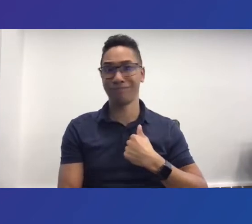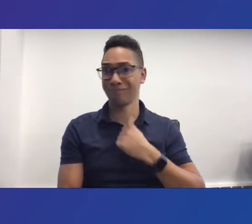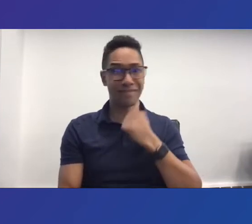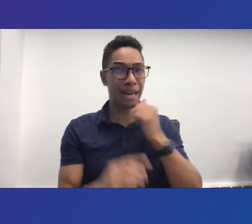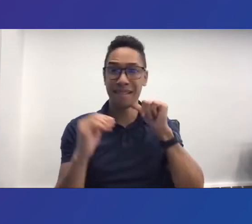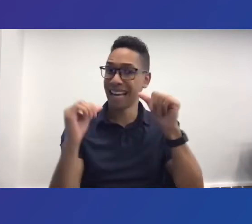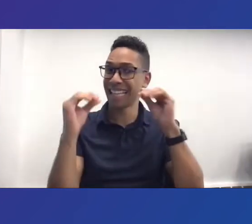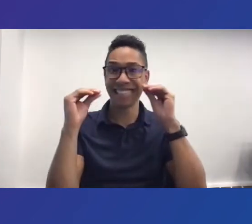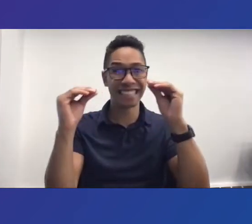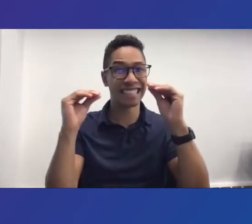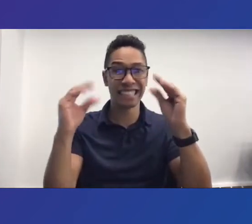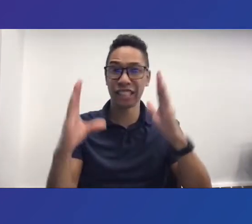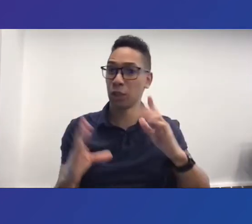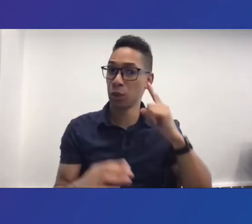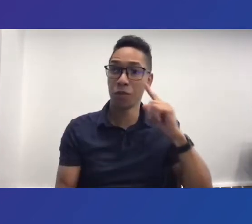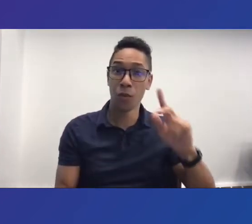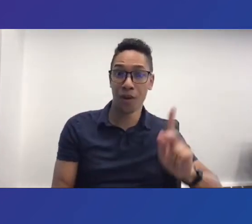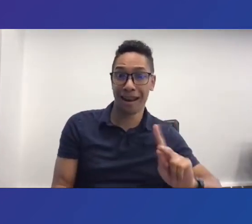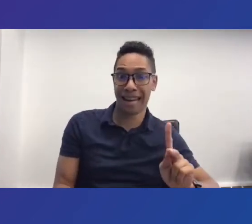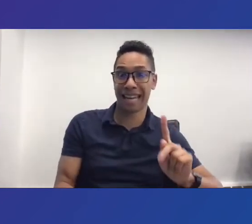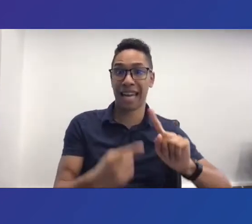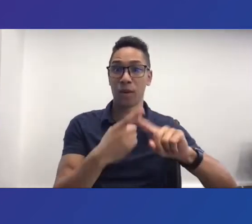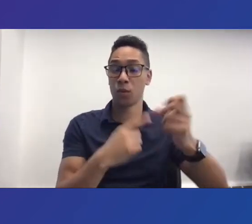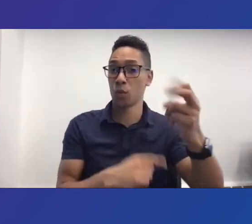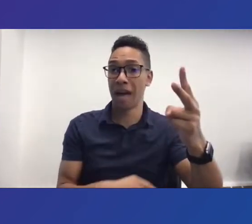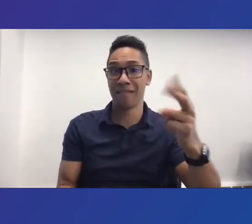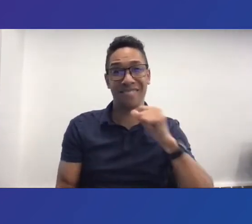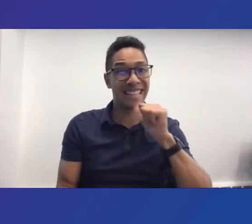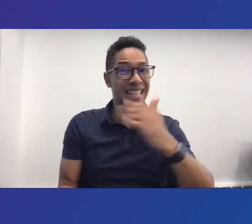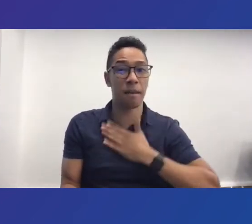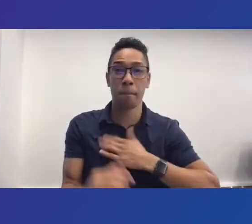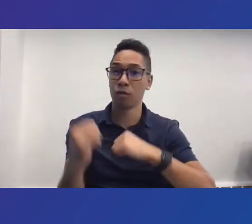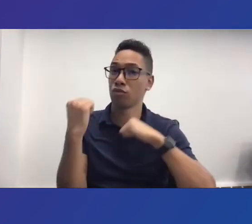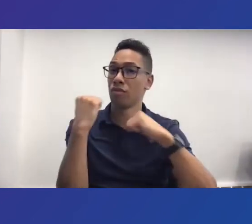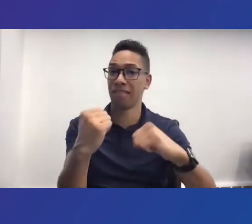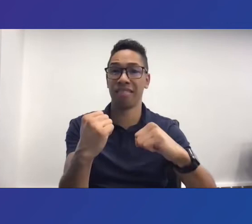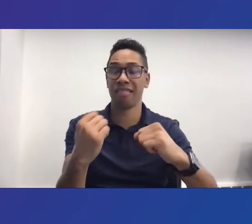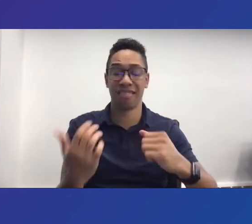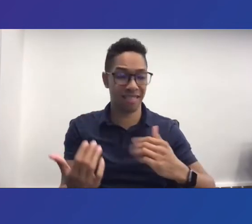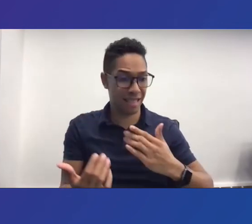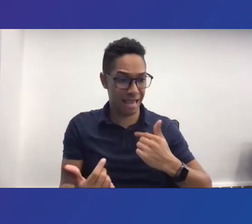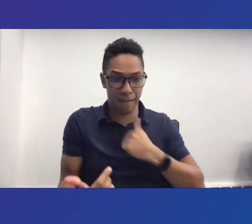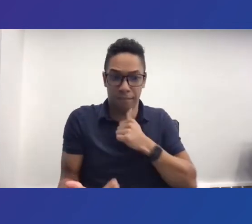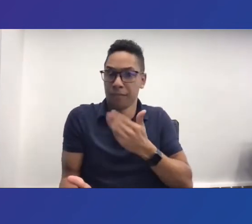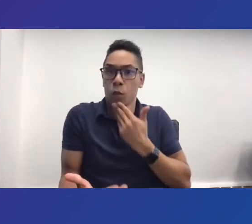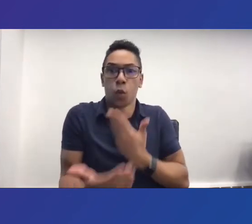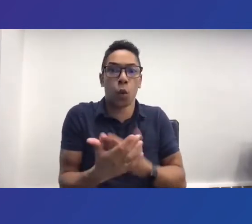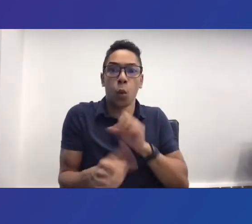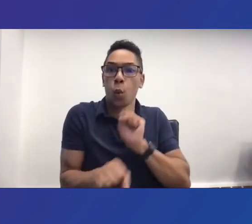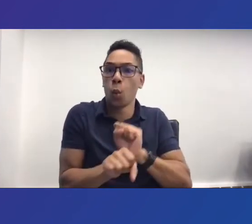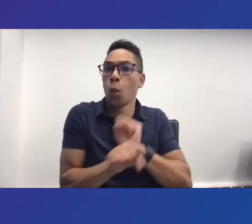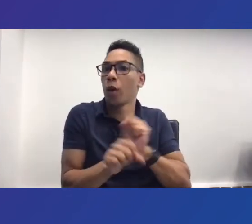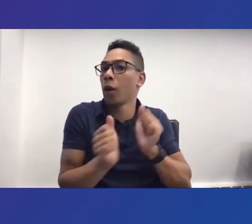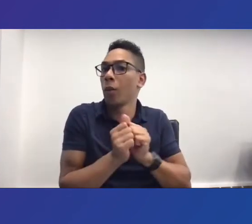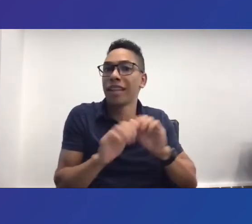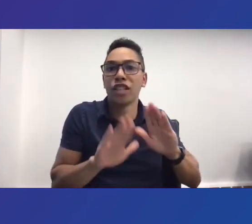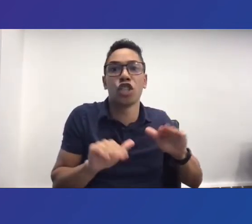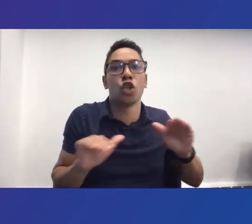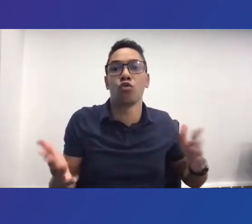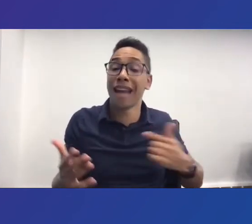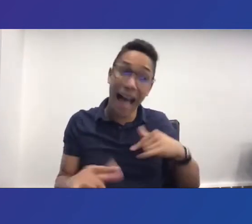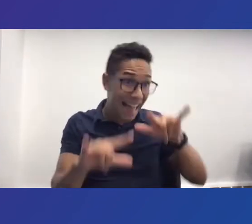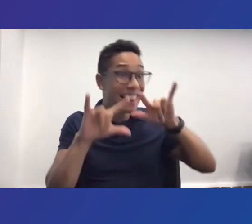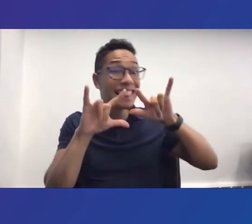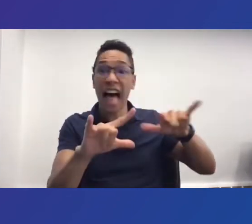this is not my strength in any way. Like, I don't know how to work with children. I don't have children. I love children,